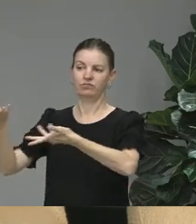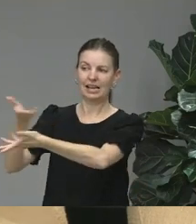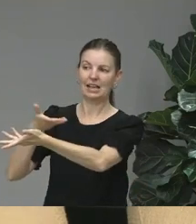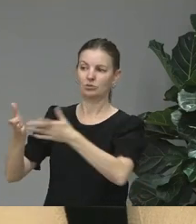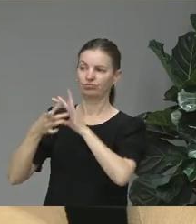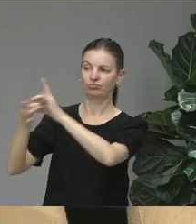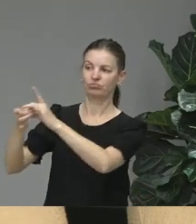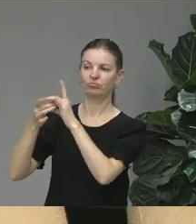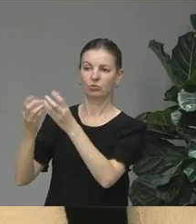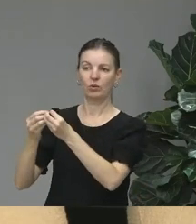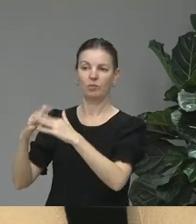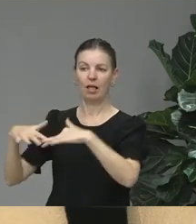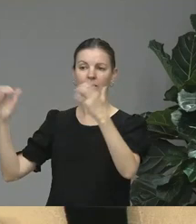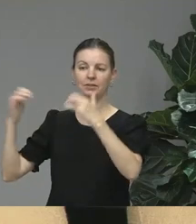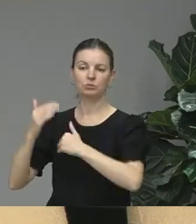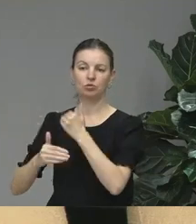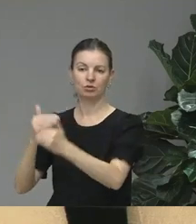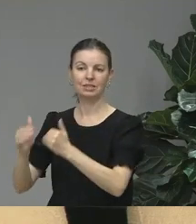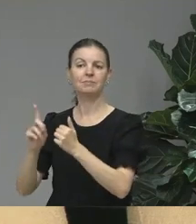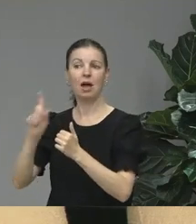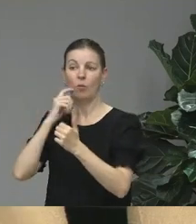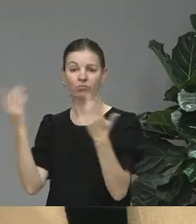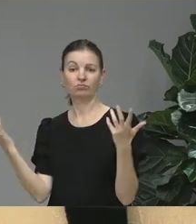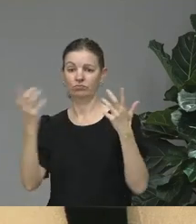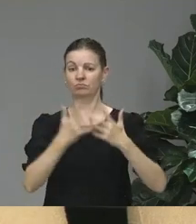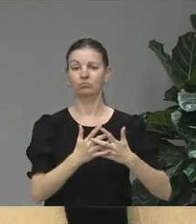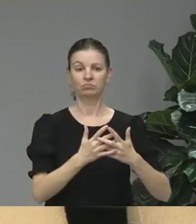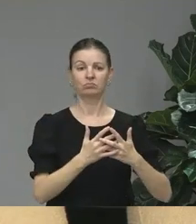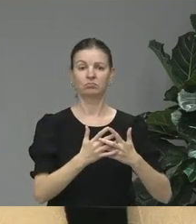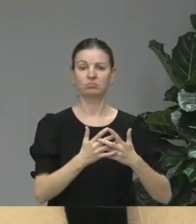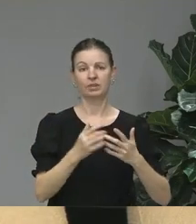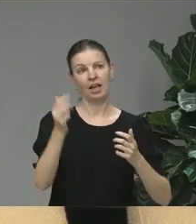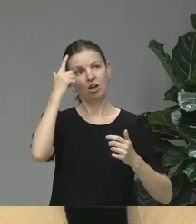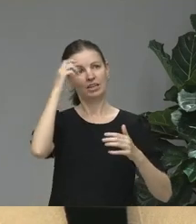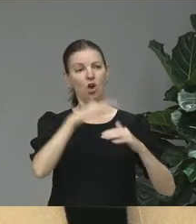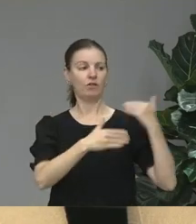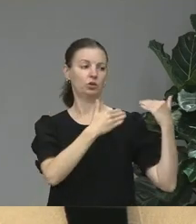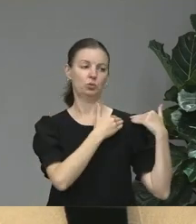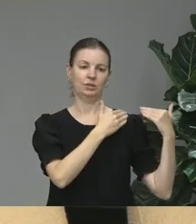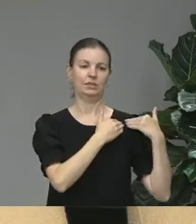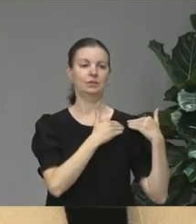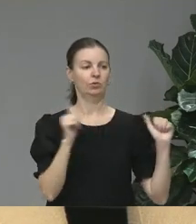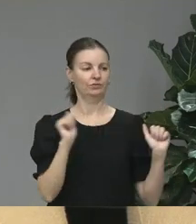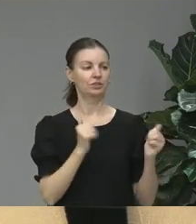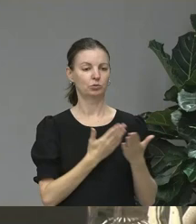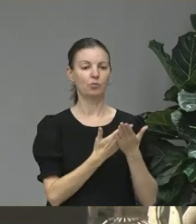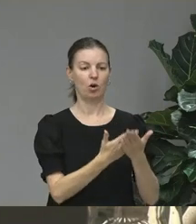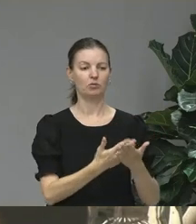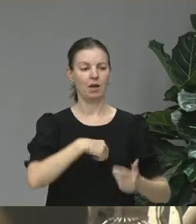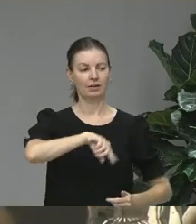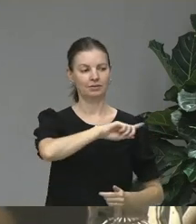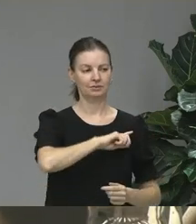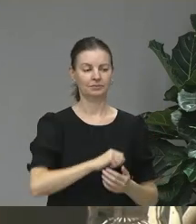But it would complement, absolutely, the idea of the duty that we've proposed. And can you